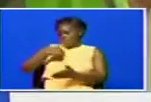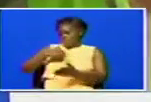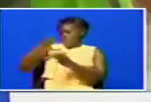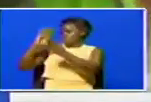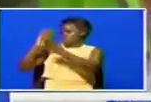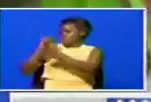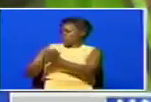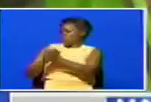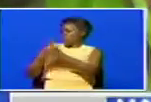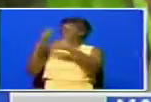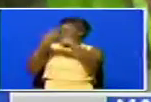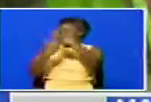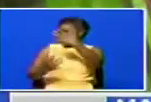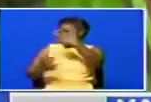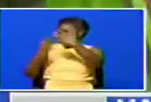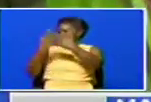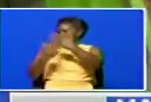Jubilee damu. Hapa.